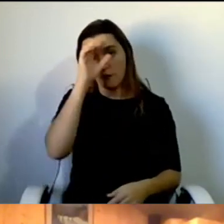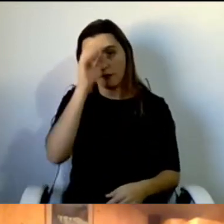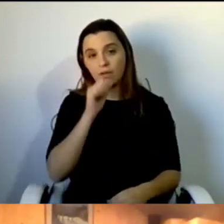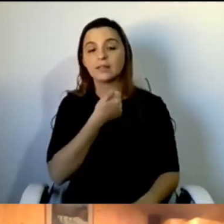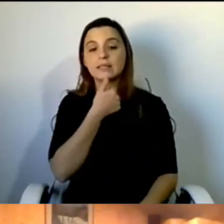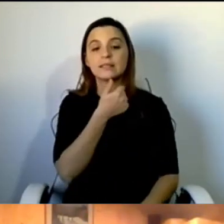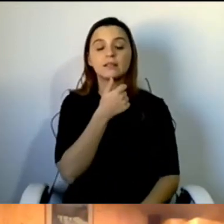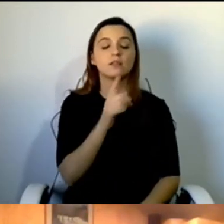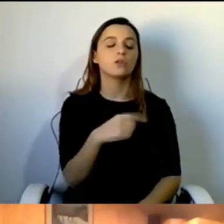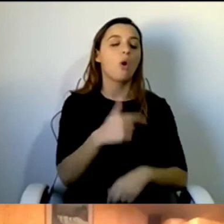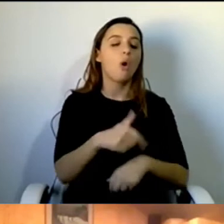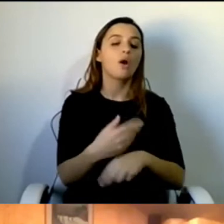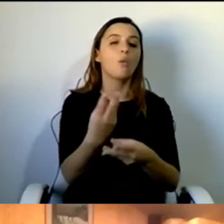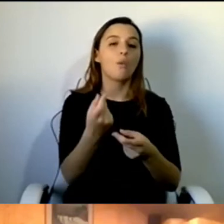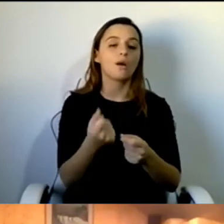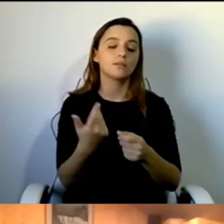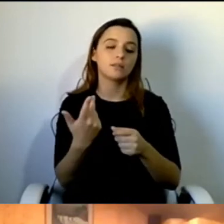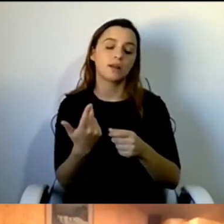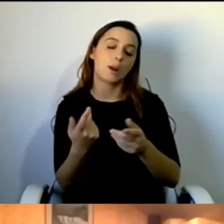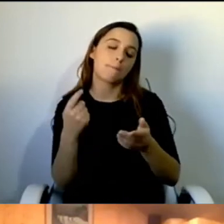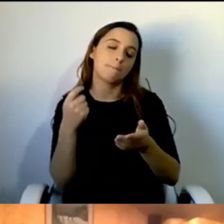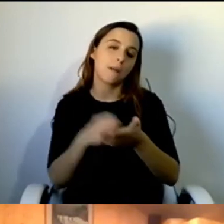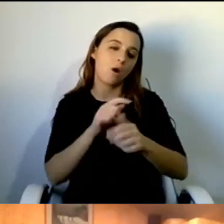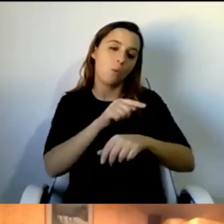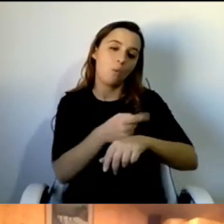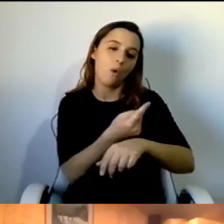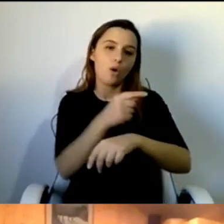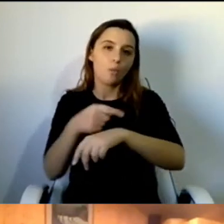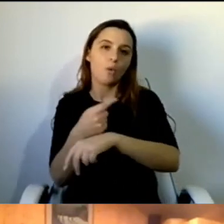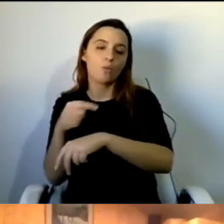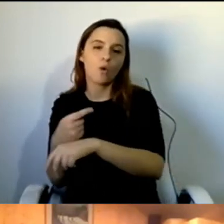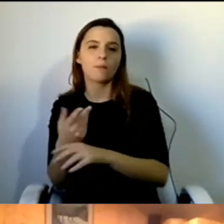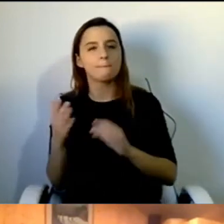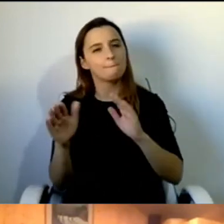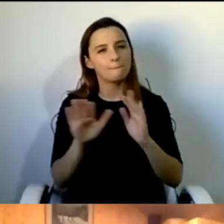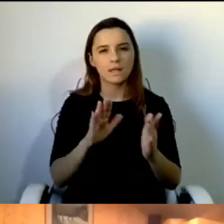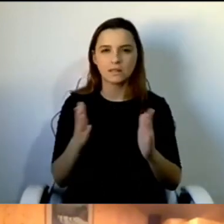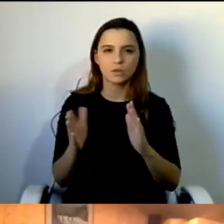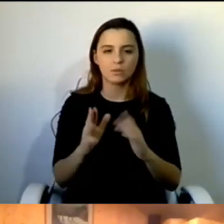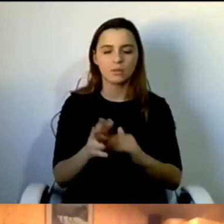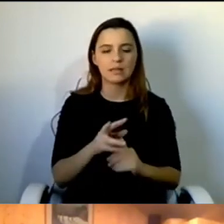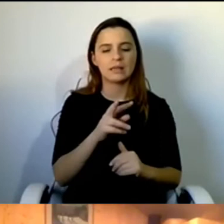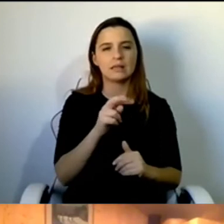303 or 4 crowns per hour. And in this money,